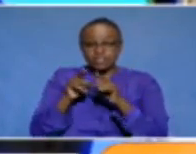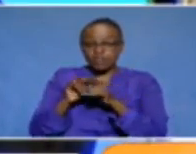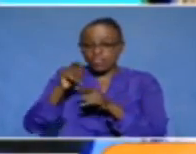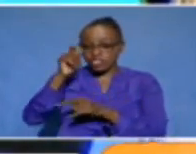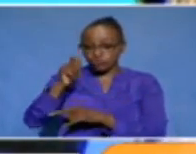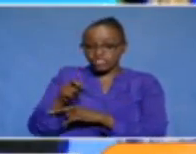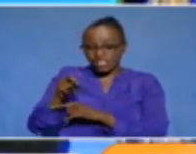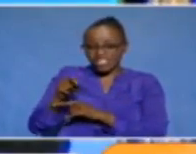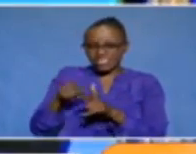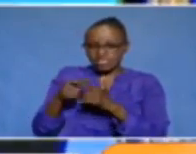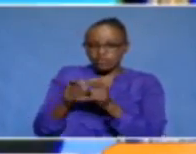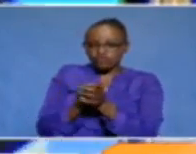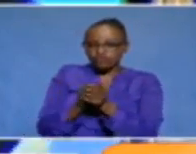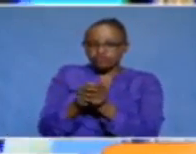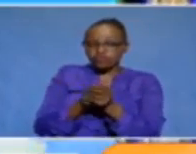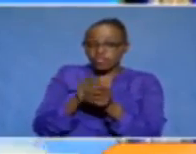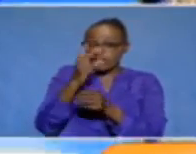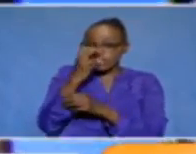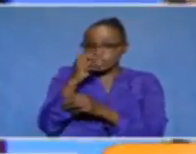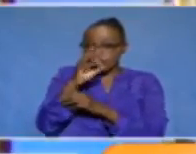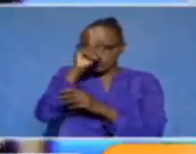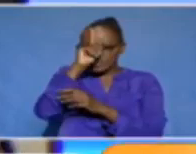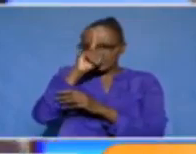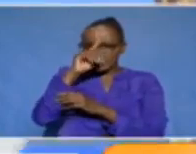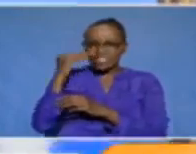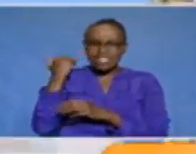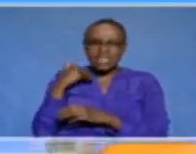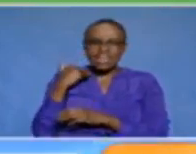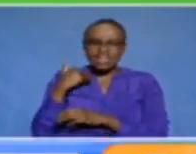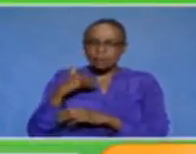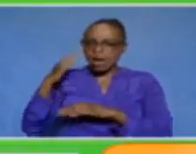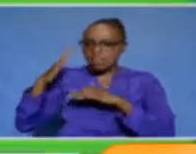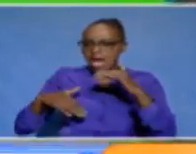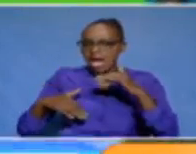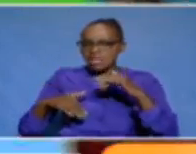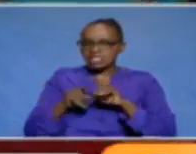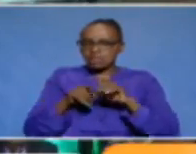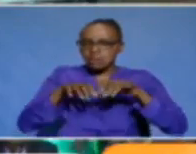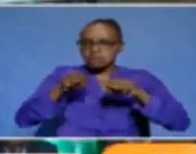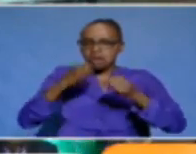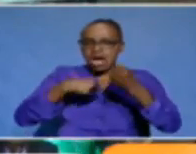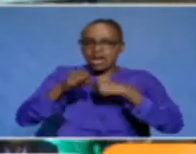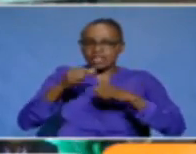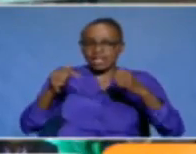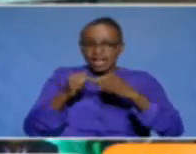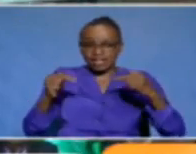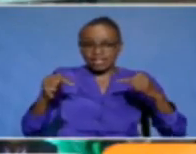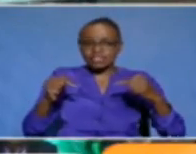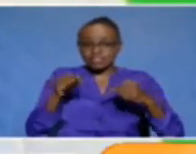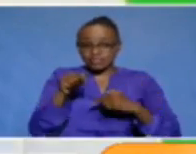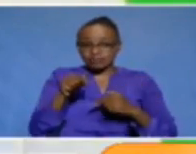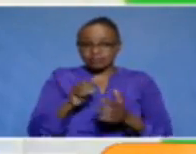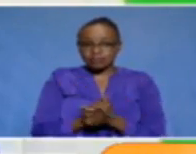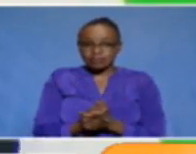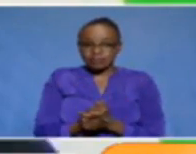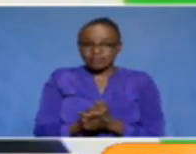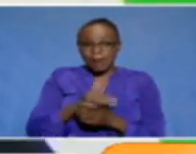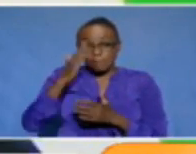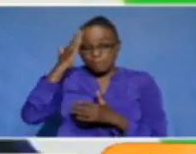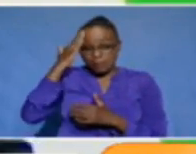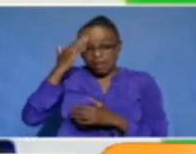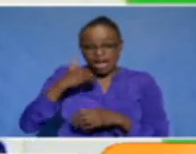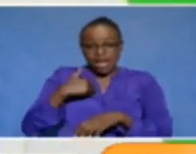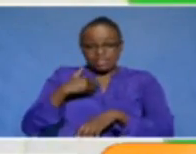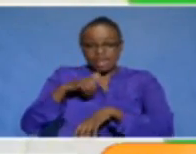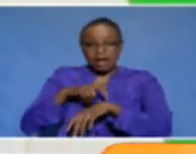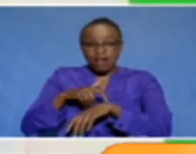judiciary is massaging suspects of serious crimes instead of taking action against them. And I remember there was a